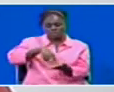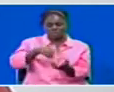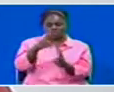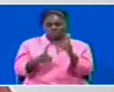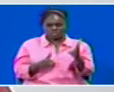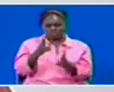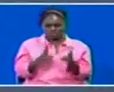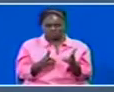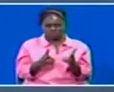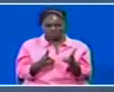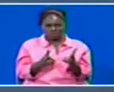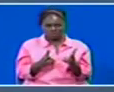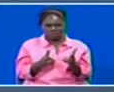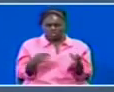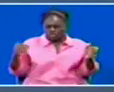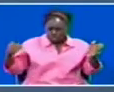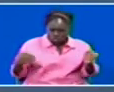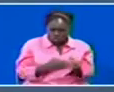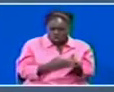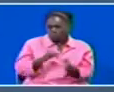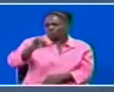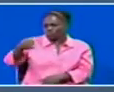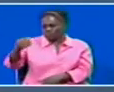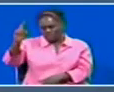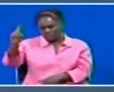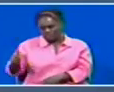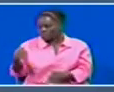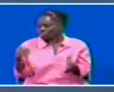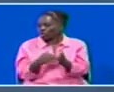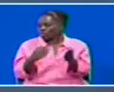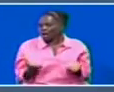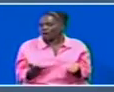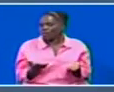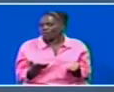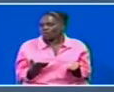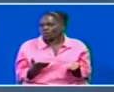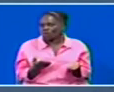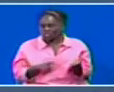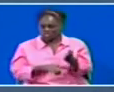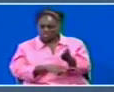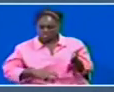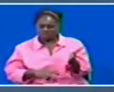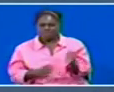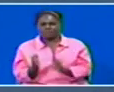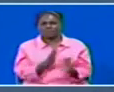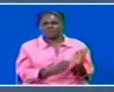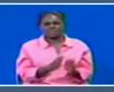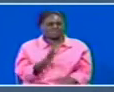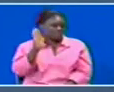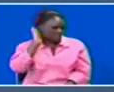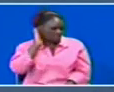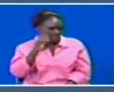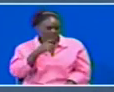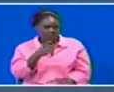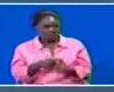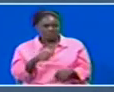right. Therefore, you have to stop the Jubilee in its tracks. And how do you do it? Rigging strategy. Okay, let's hear from Dr.